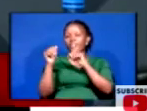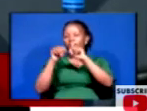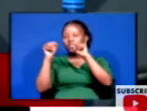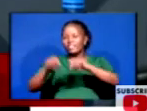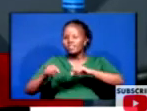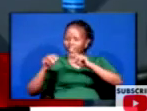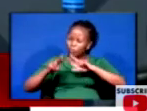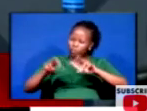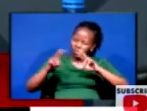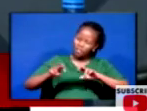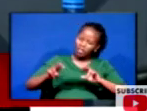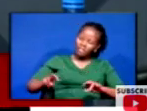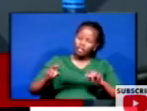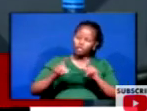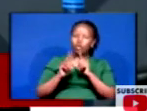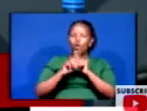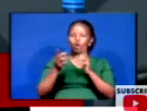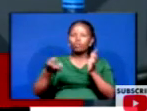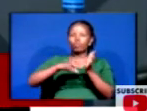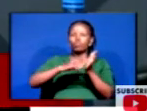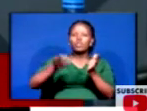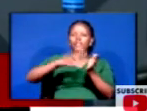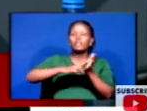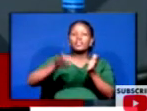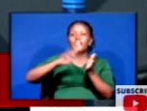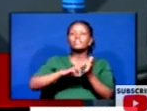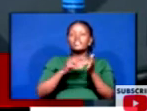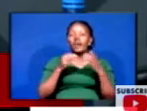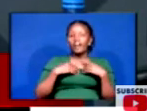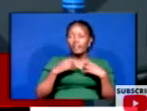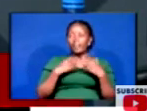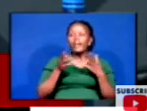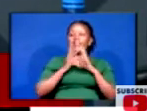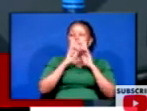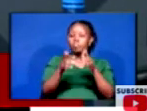and the registrar make an independent report was arrived at during the course